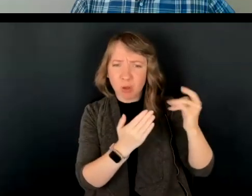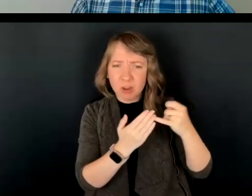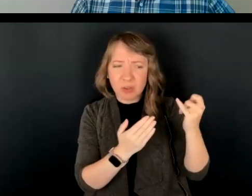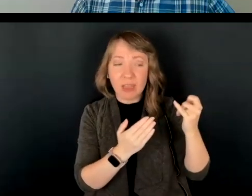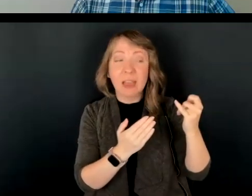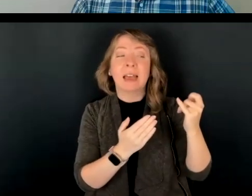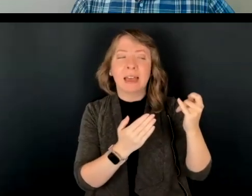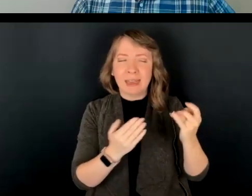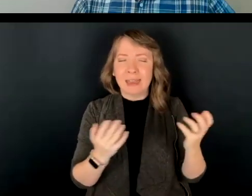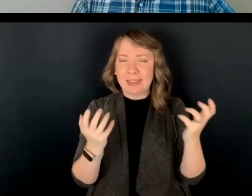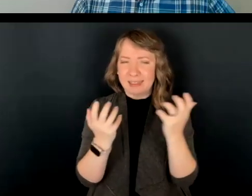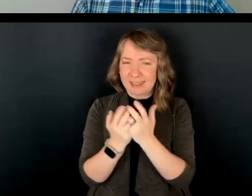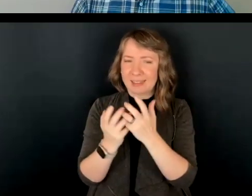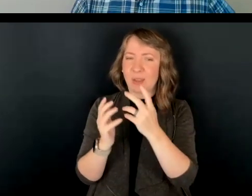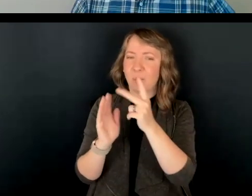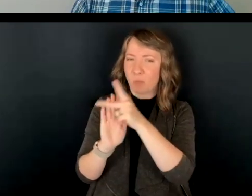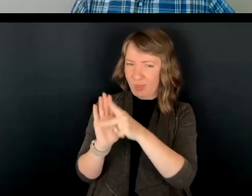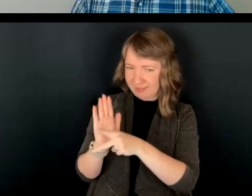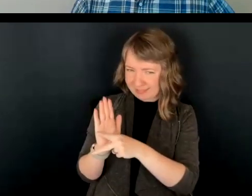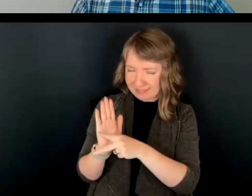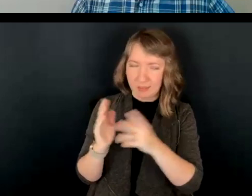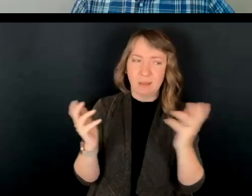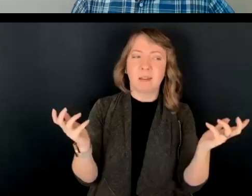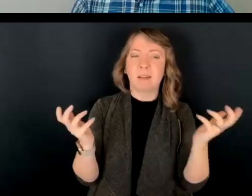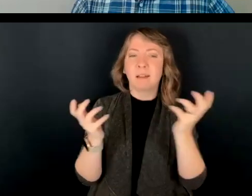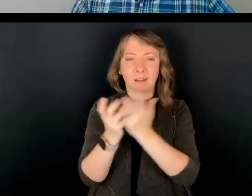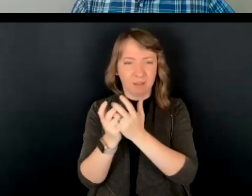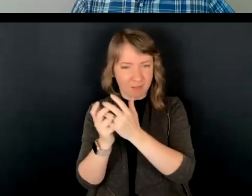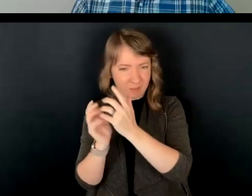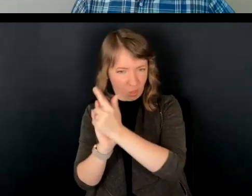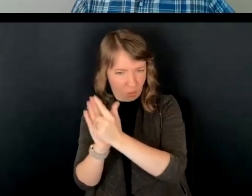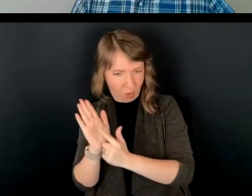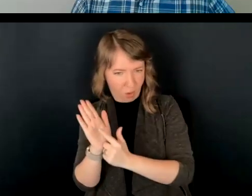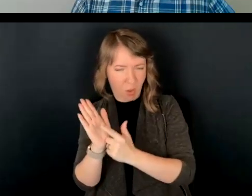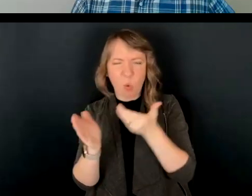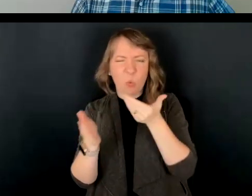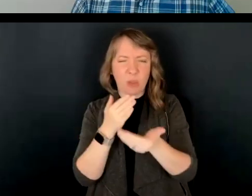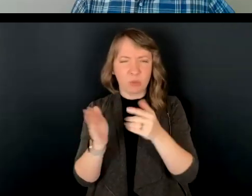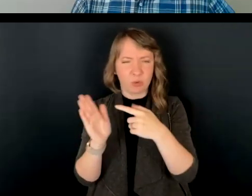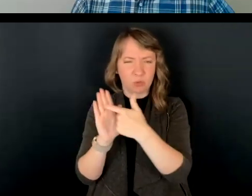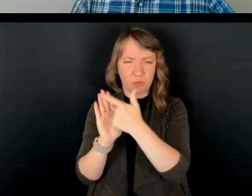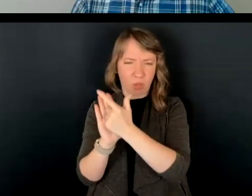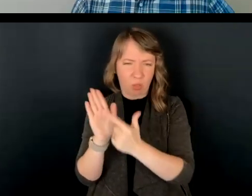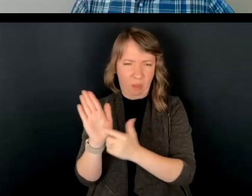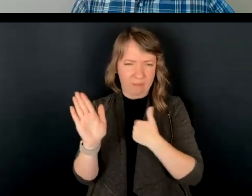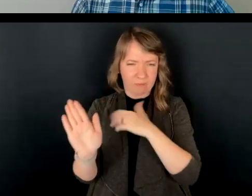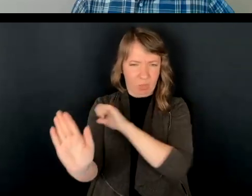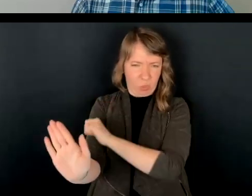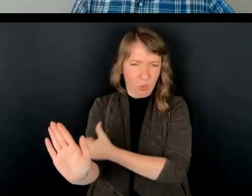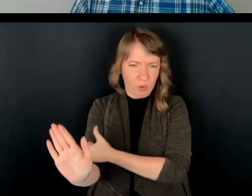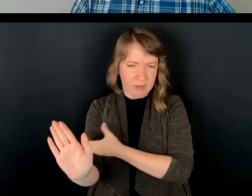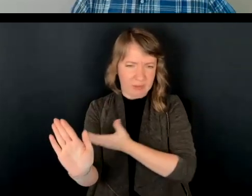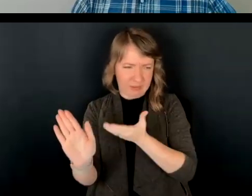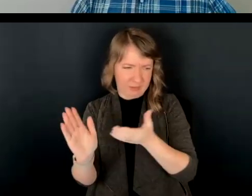the legality of whatever the authority is that's going to be doing the agreement or funding